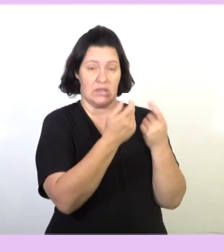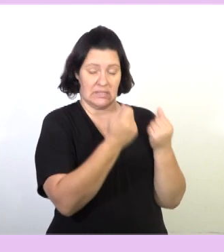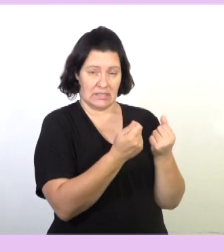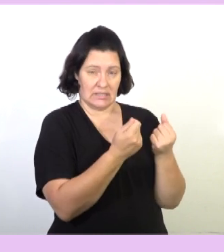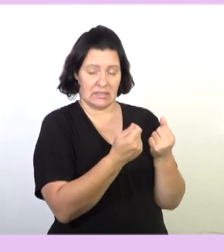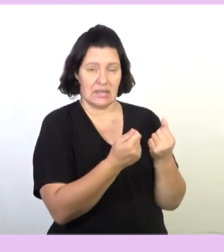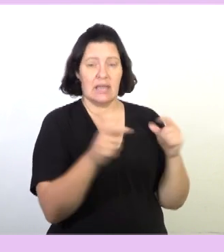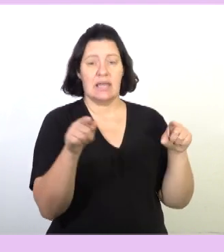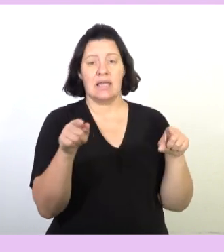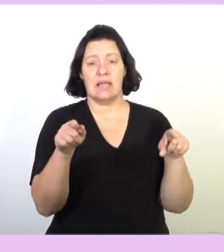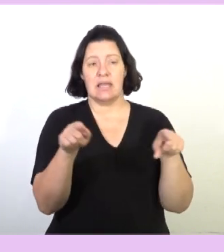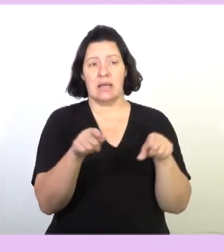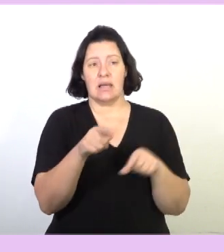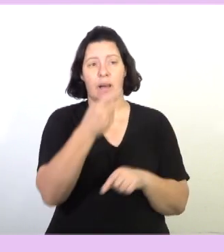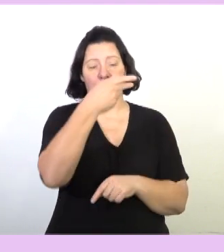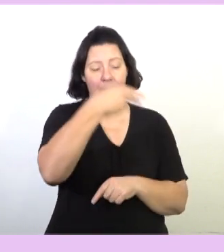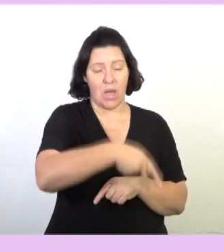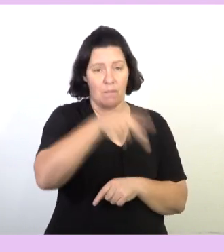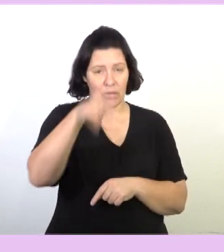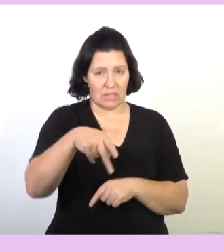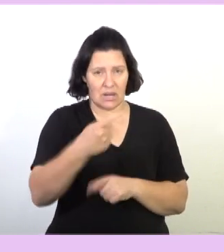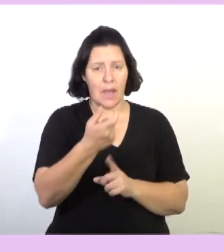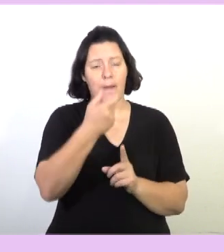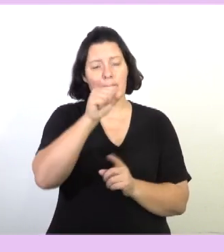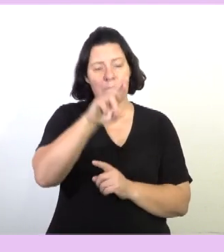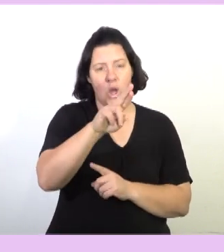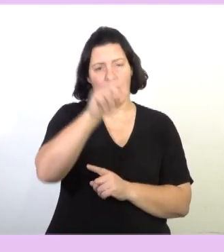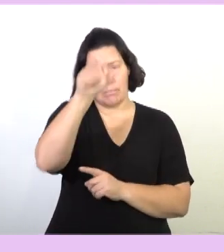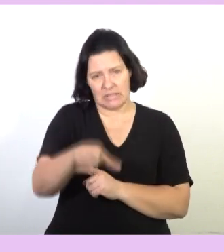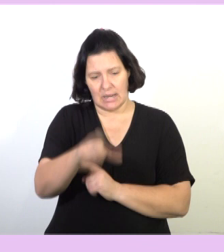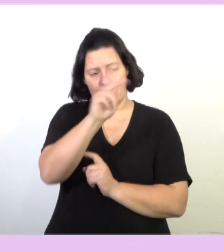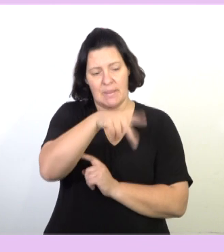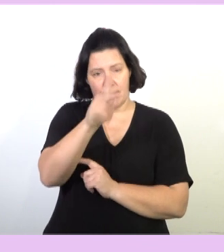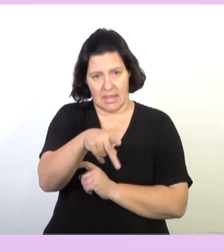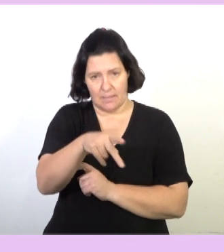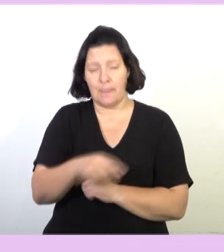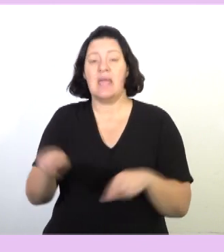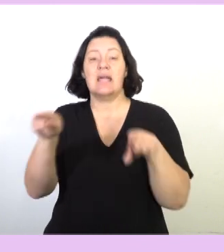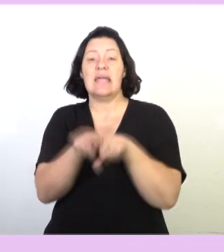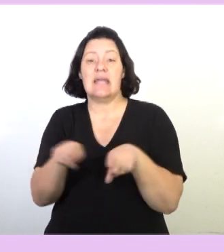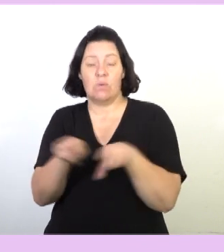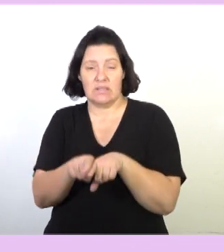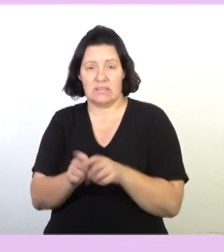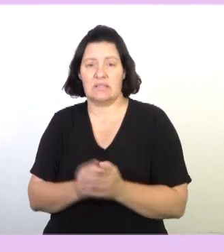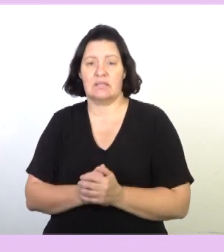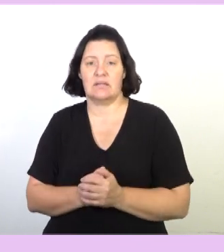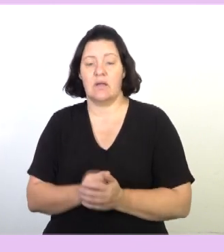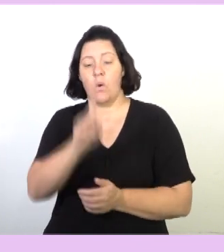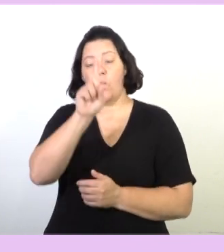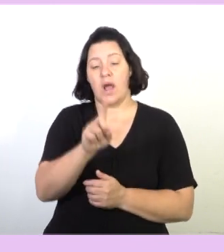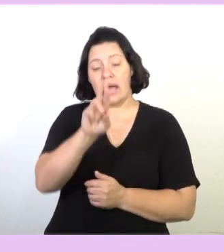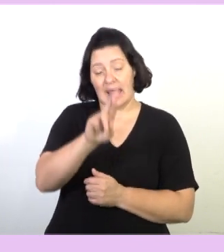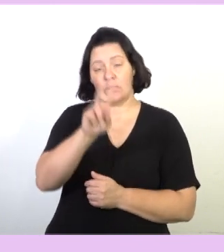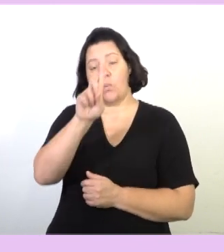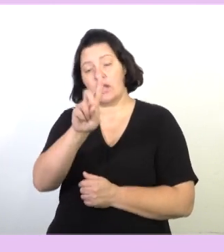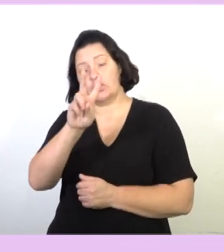cost per person. So PP simply means per person. This will be equals to